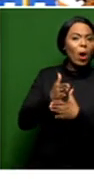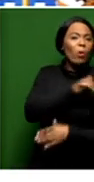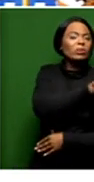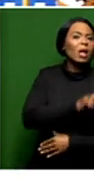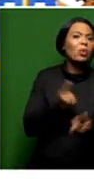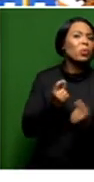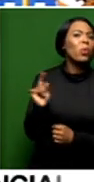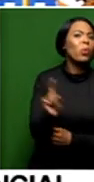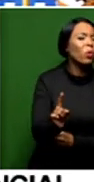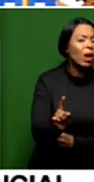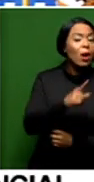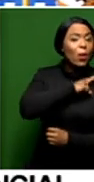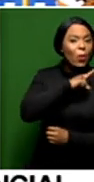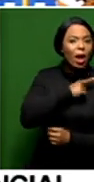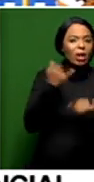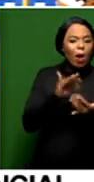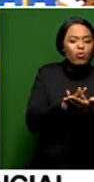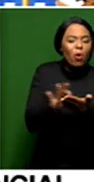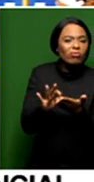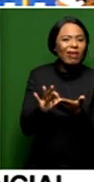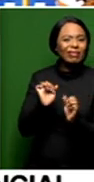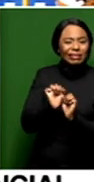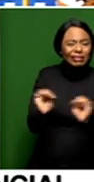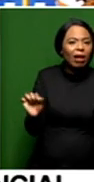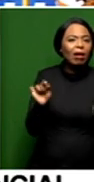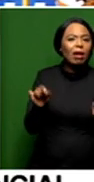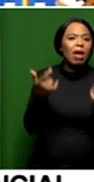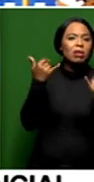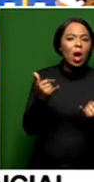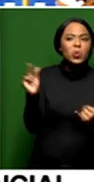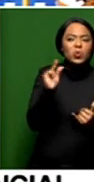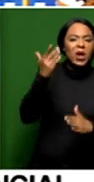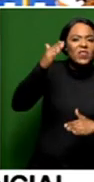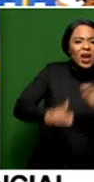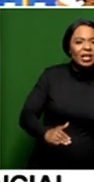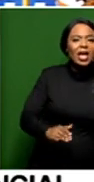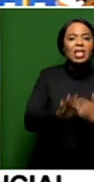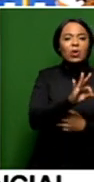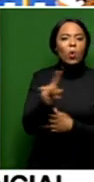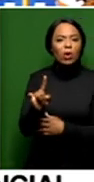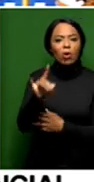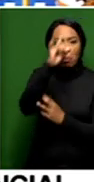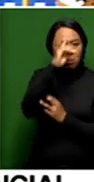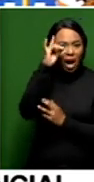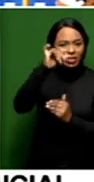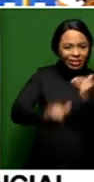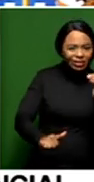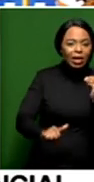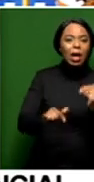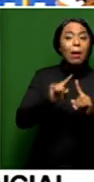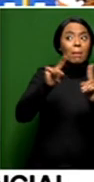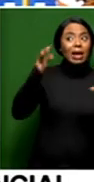regardless of the fact that, you know, their contracts were coming, you know, to an end by the 31st of March. What we